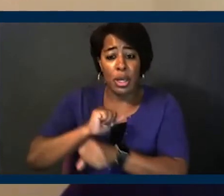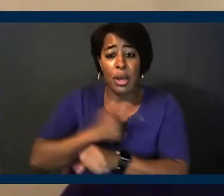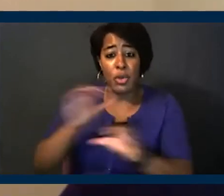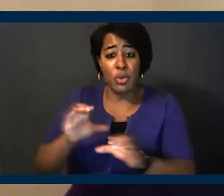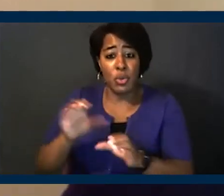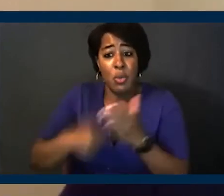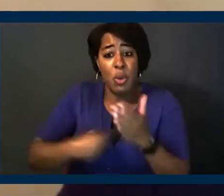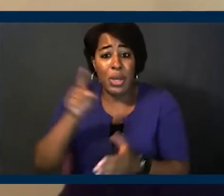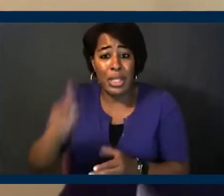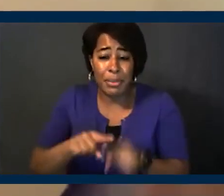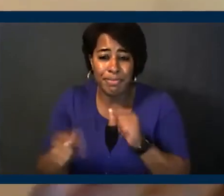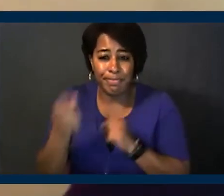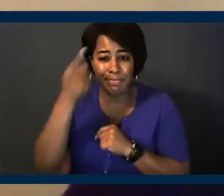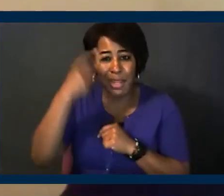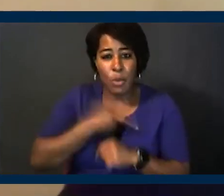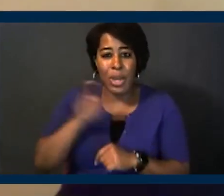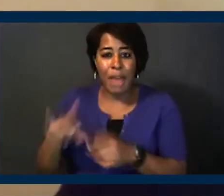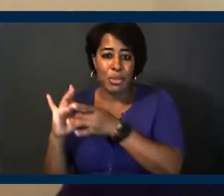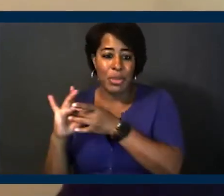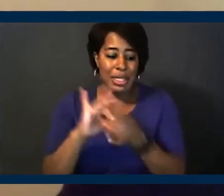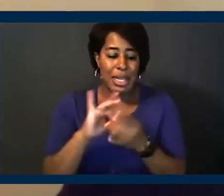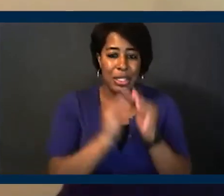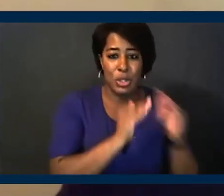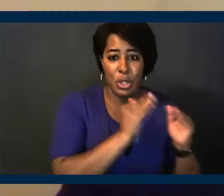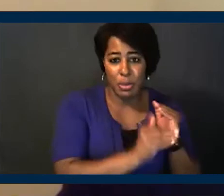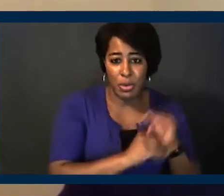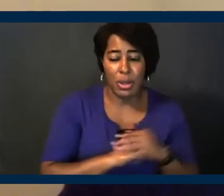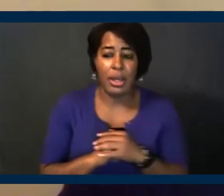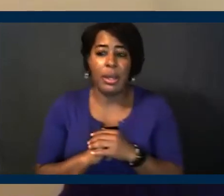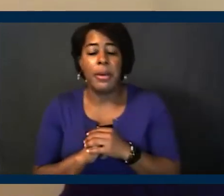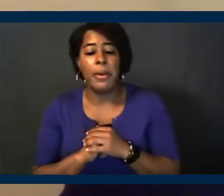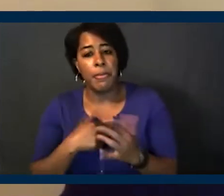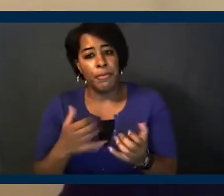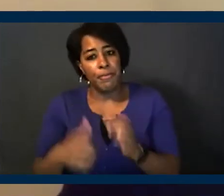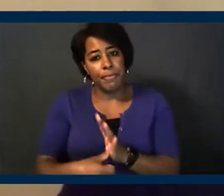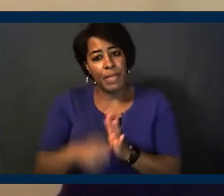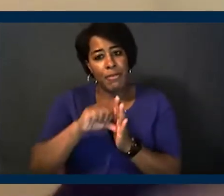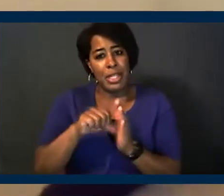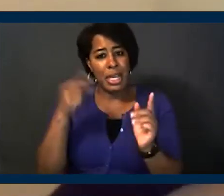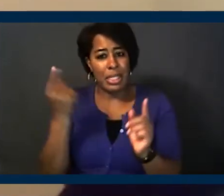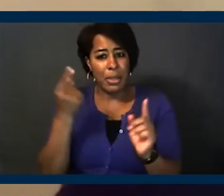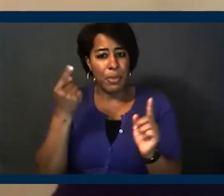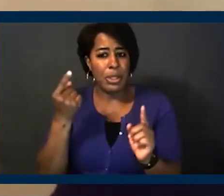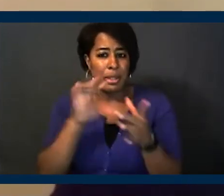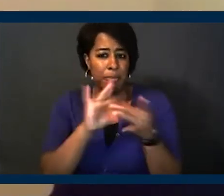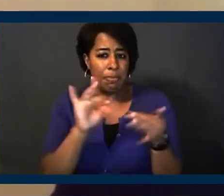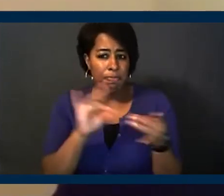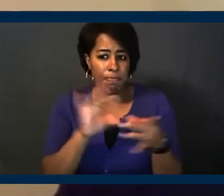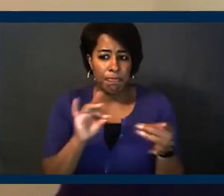order to do it, we have to stay connected to the community. And I do want to emphasize a point that was mentioned earlier again